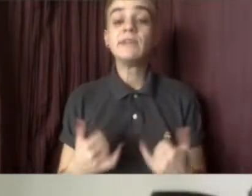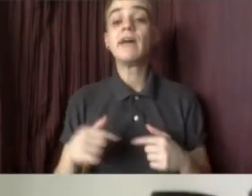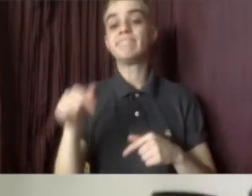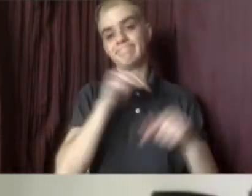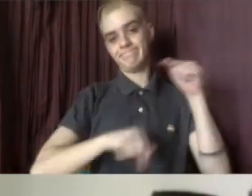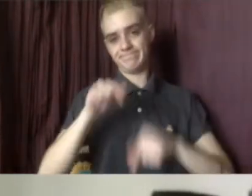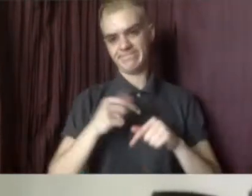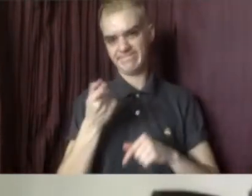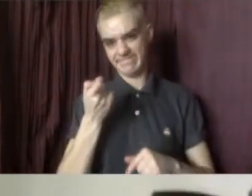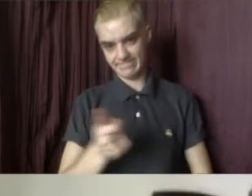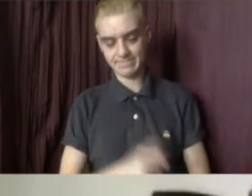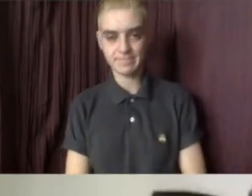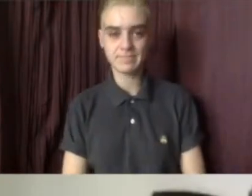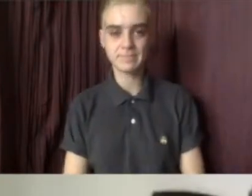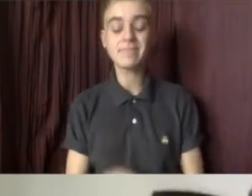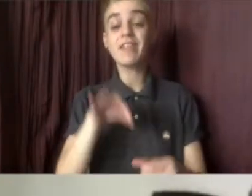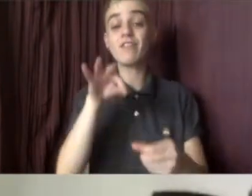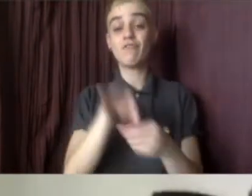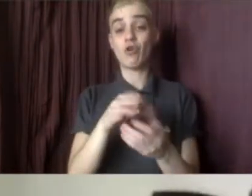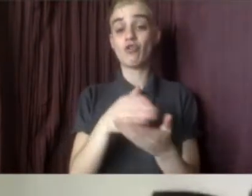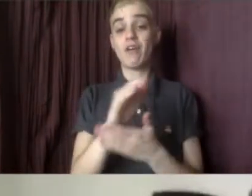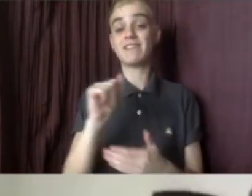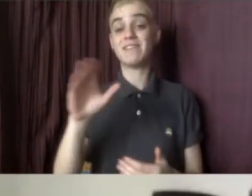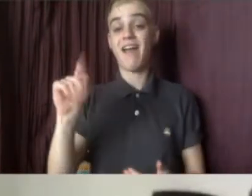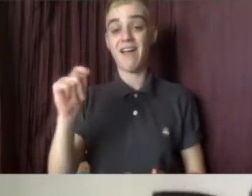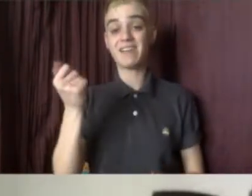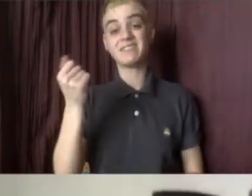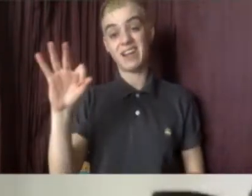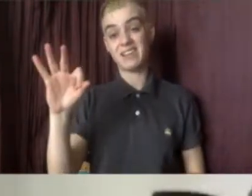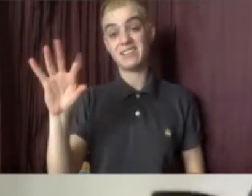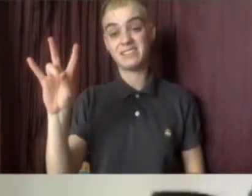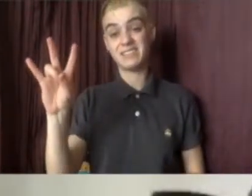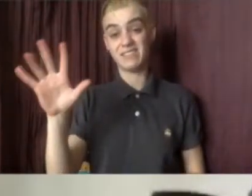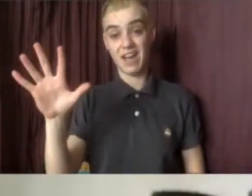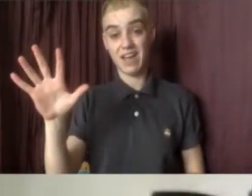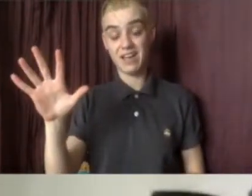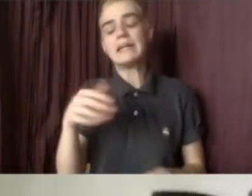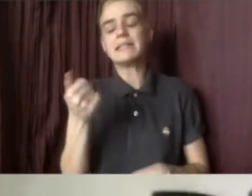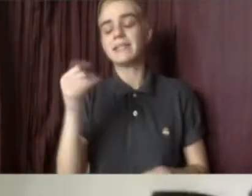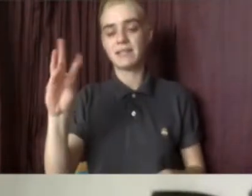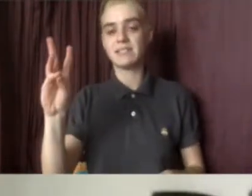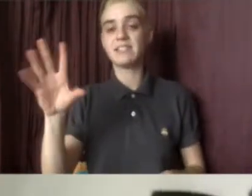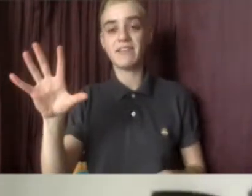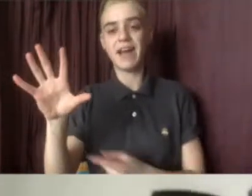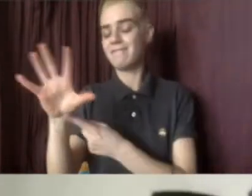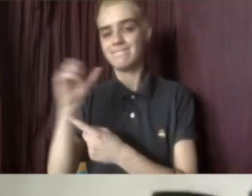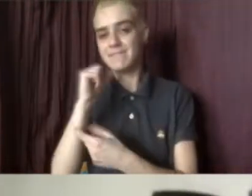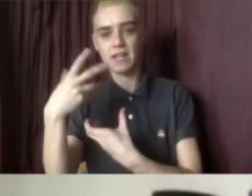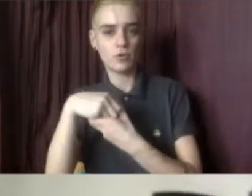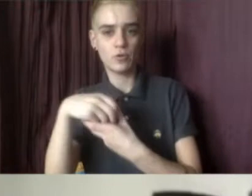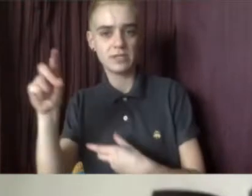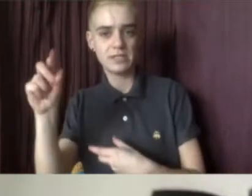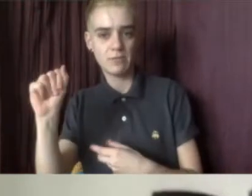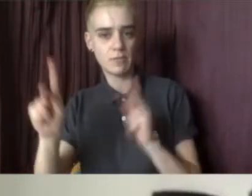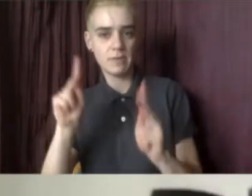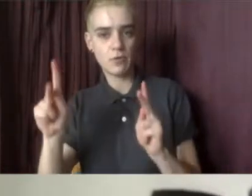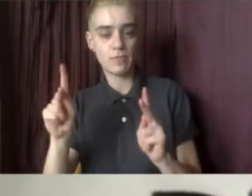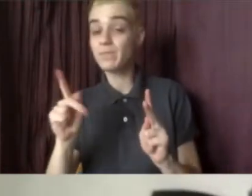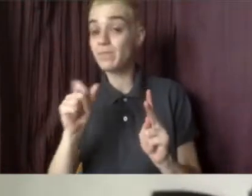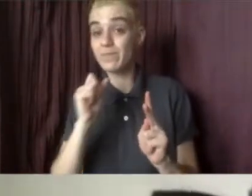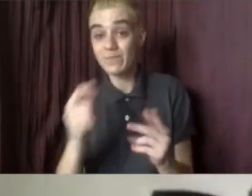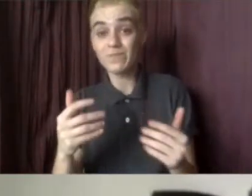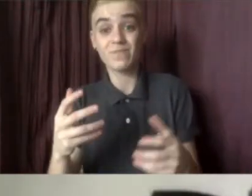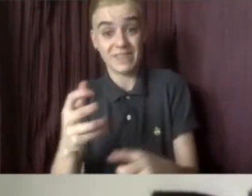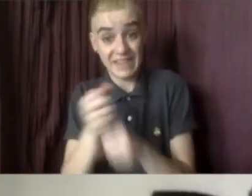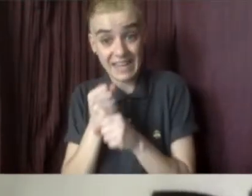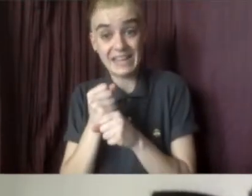until July 26, 1990. That's only 30 years ago. People's mouths are open. Correct. That's